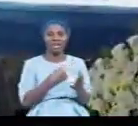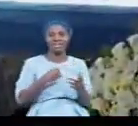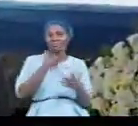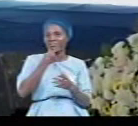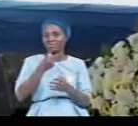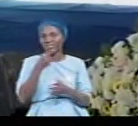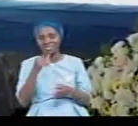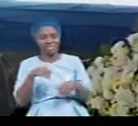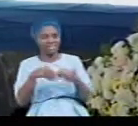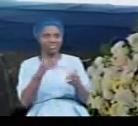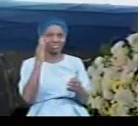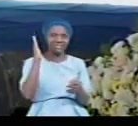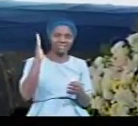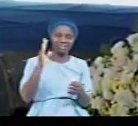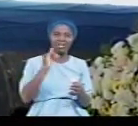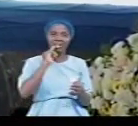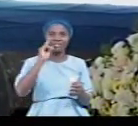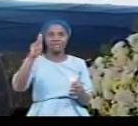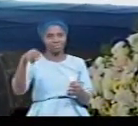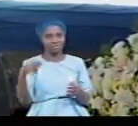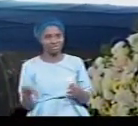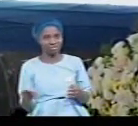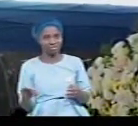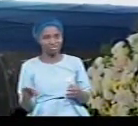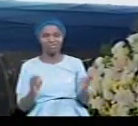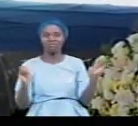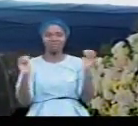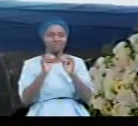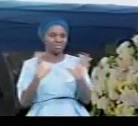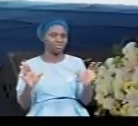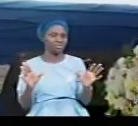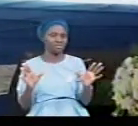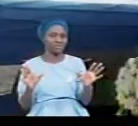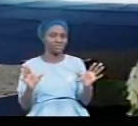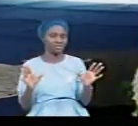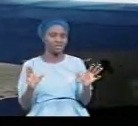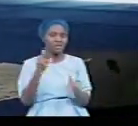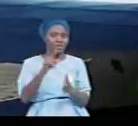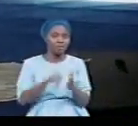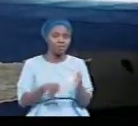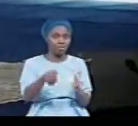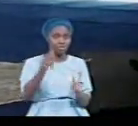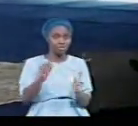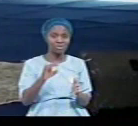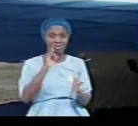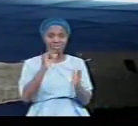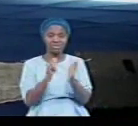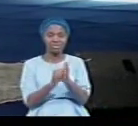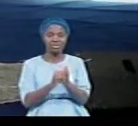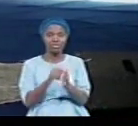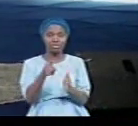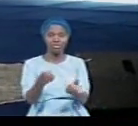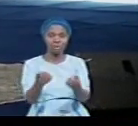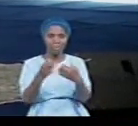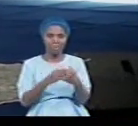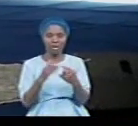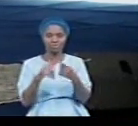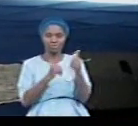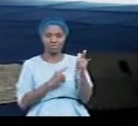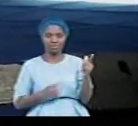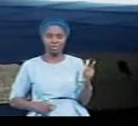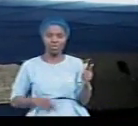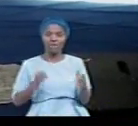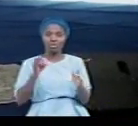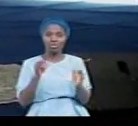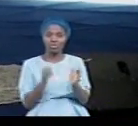is worthless. It's nothing. What you need is that you'll come back to the Lord so